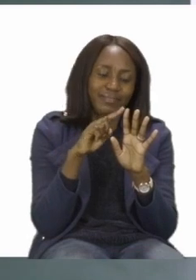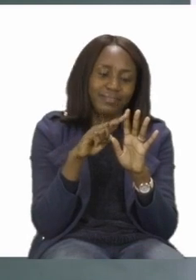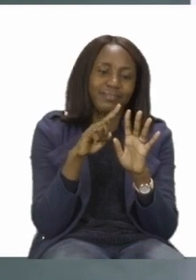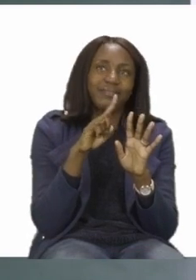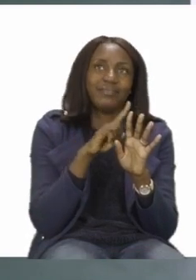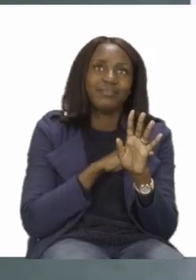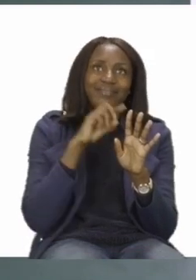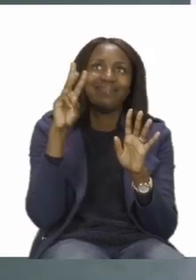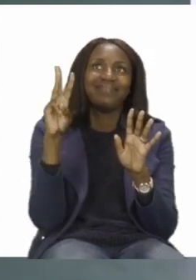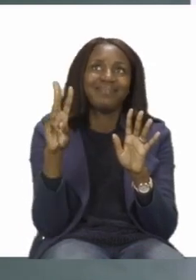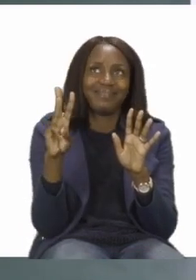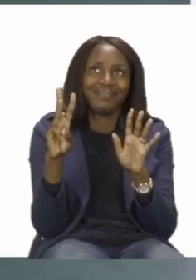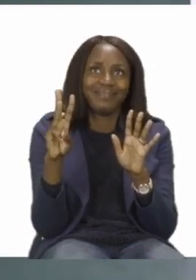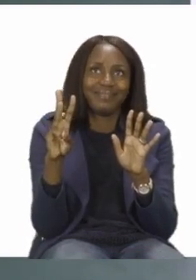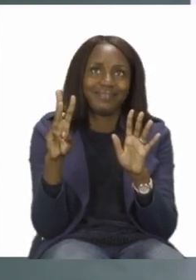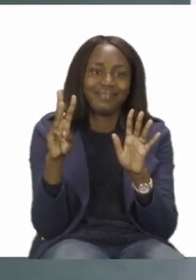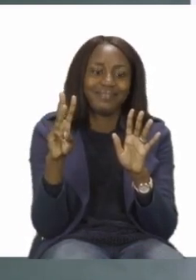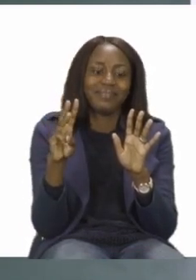14,